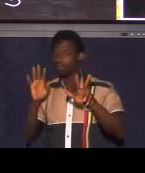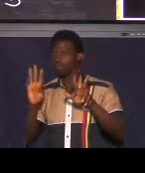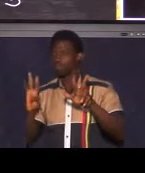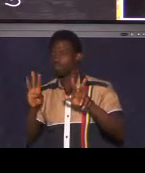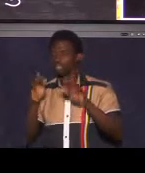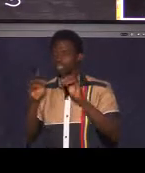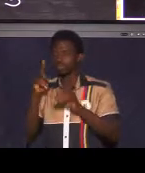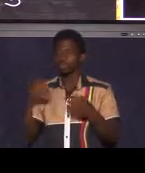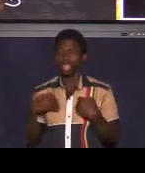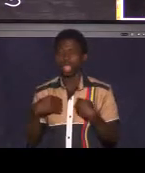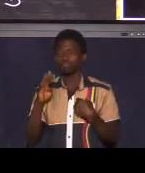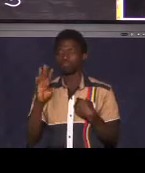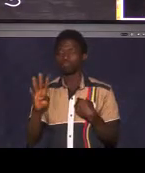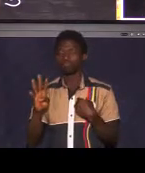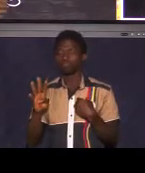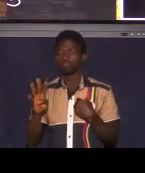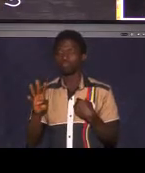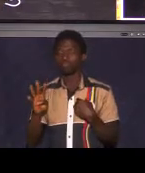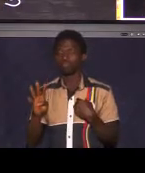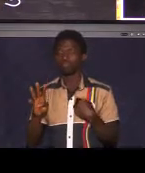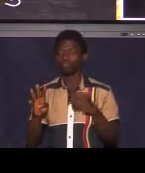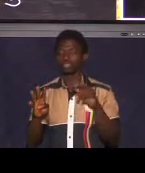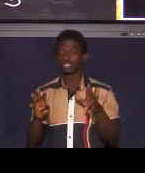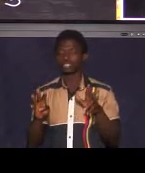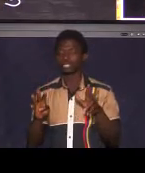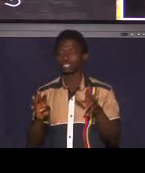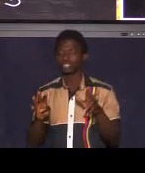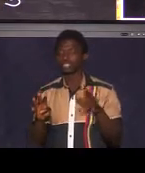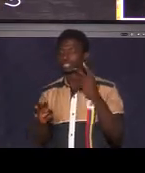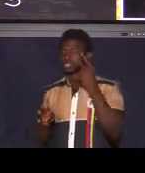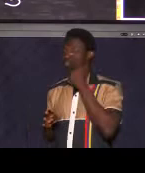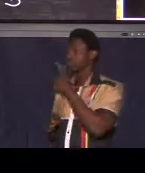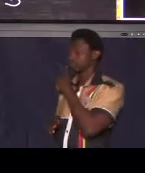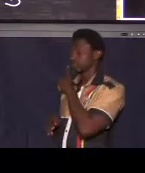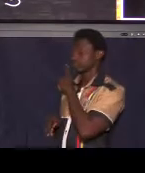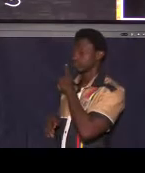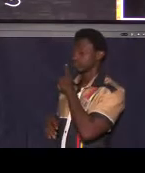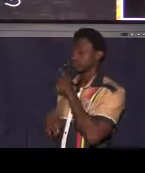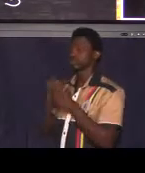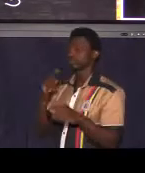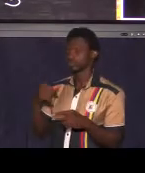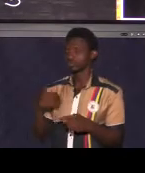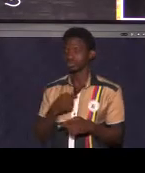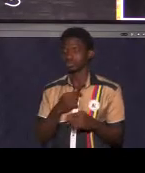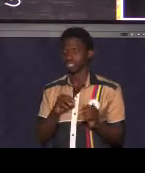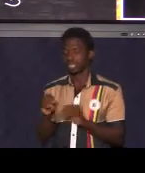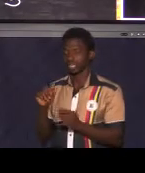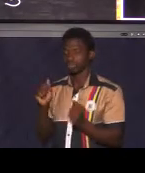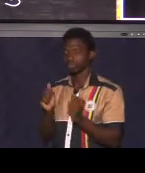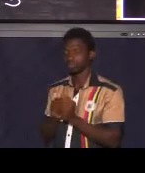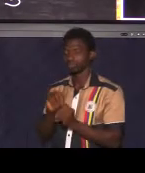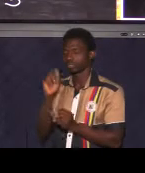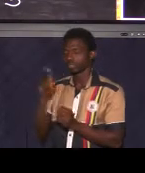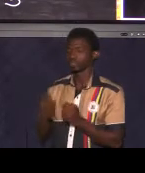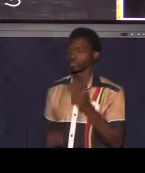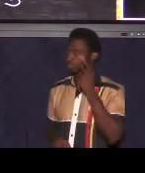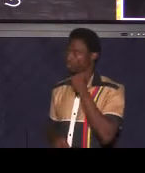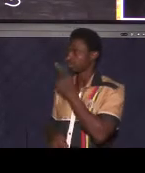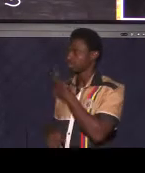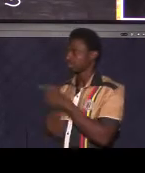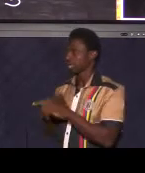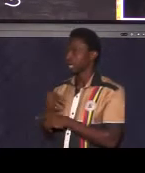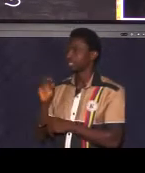so if we have 4 and 3, 3 under hundredth, 4 under tenth, then we are left with decimal